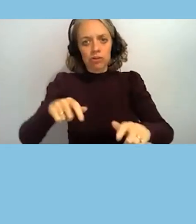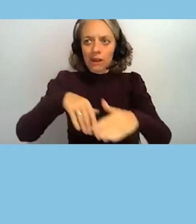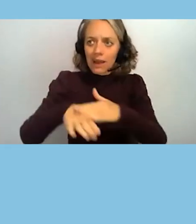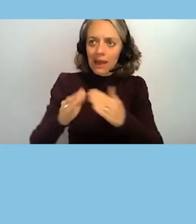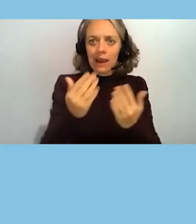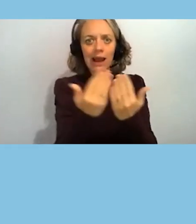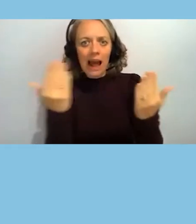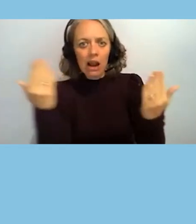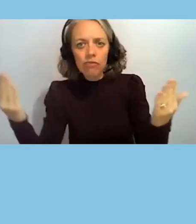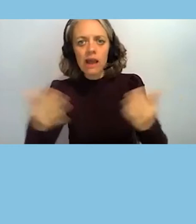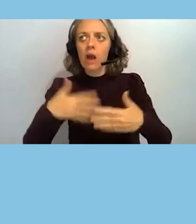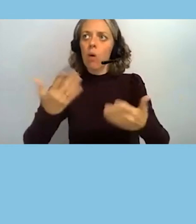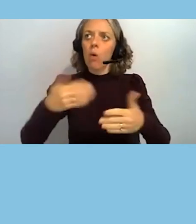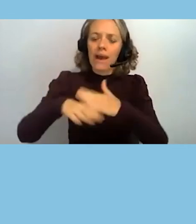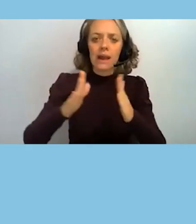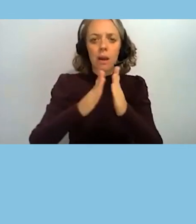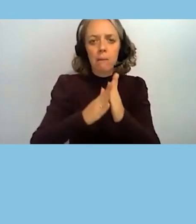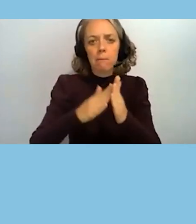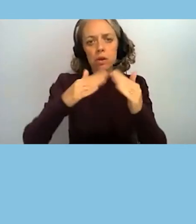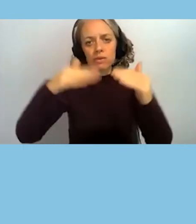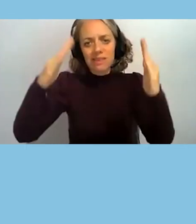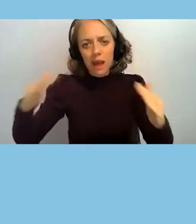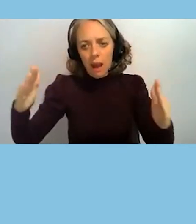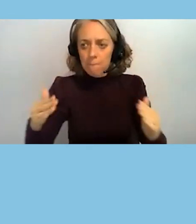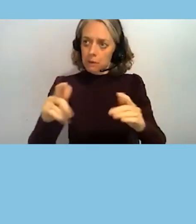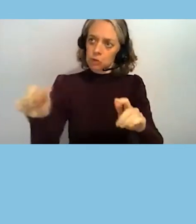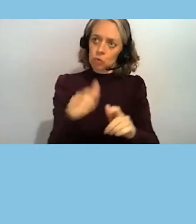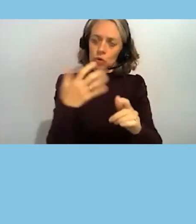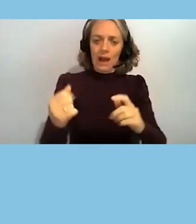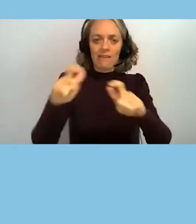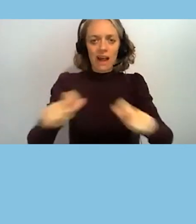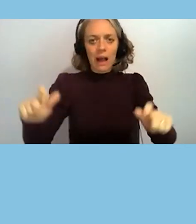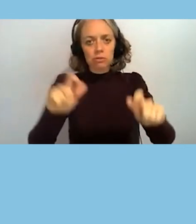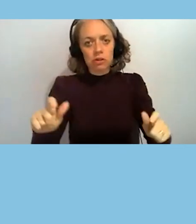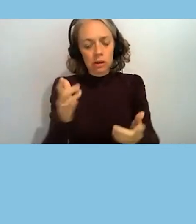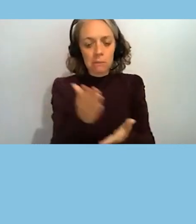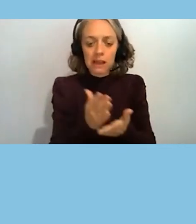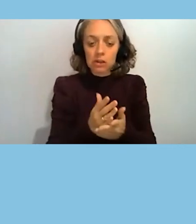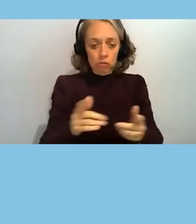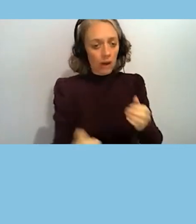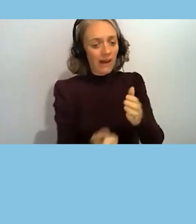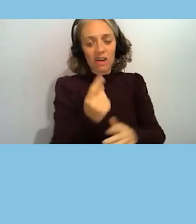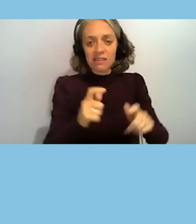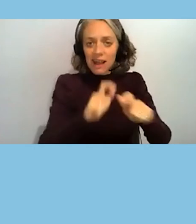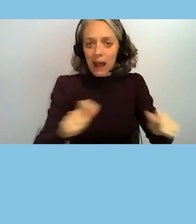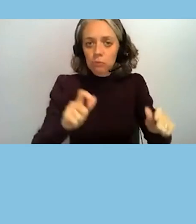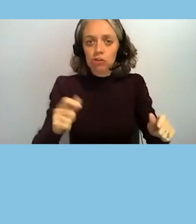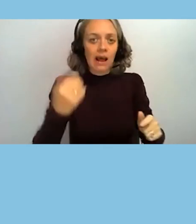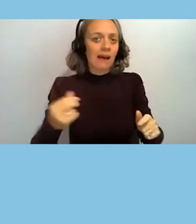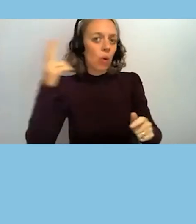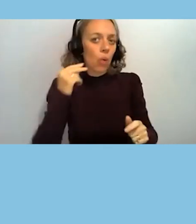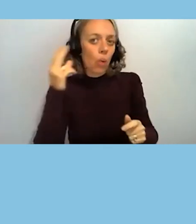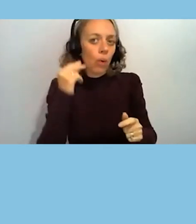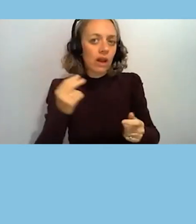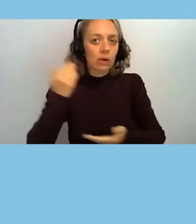gallery. Learning to ensure that online art presentations and events are captioned, that they're audio described, that they're advertised